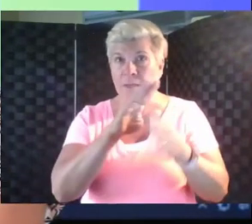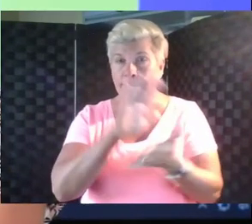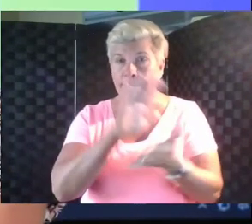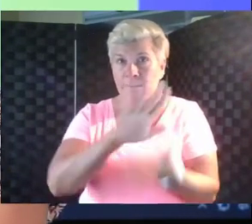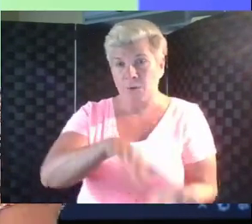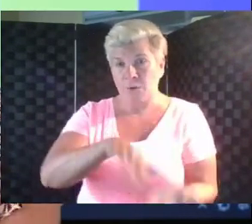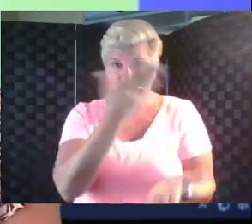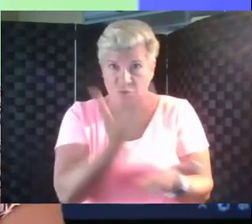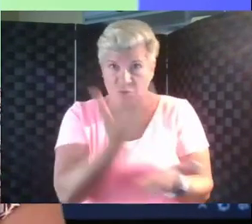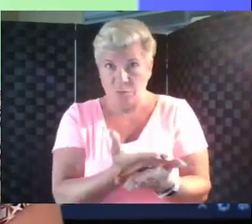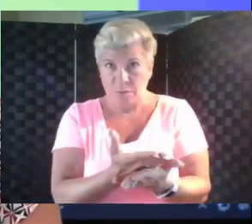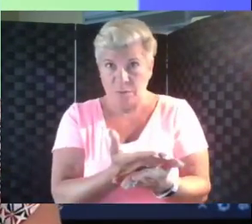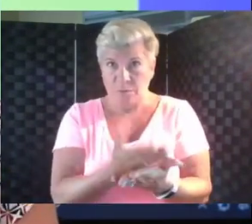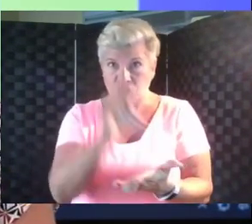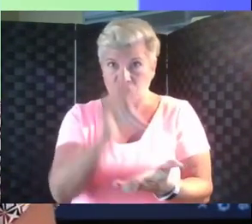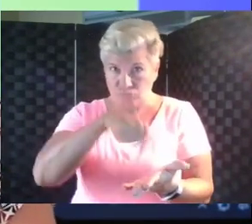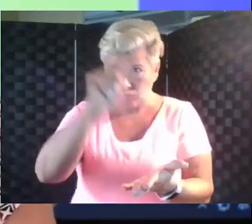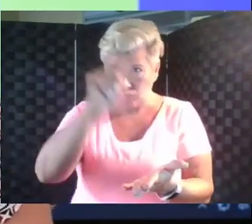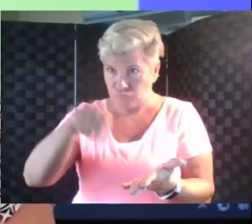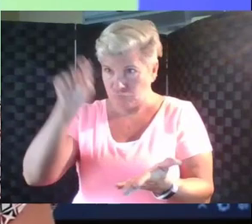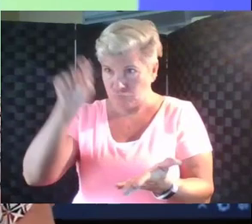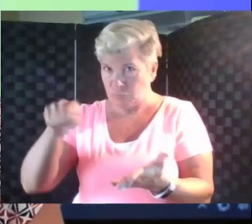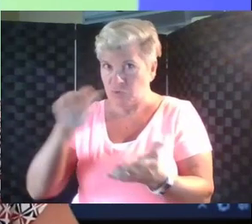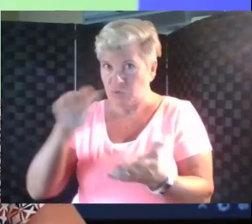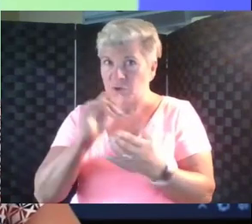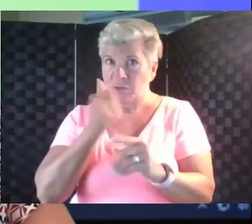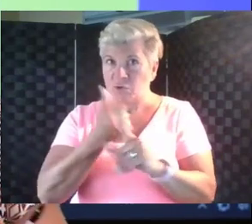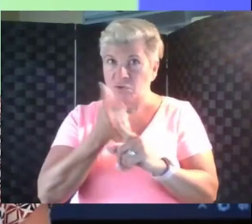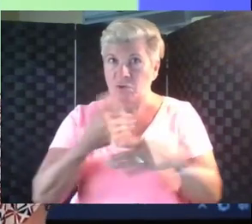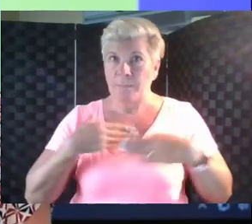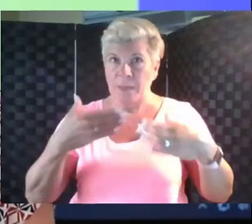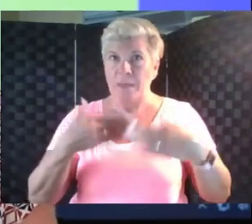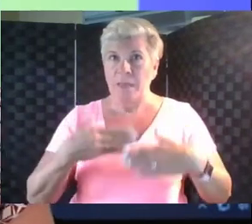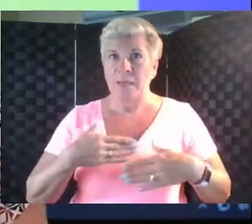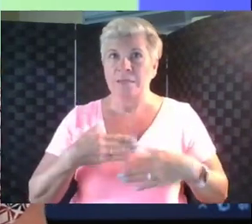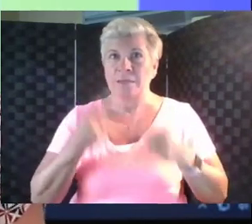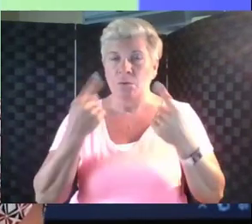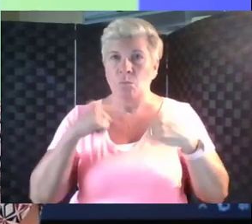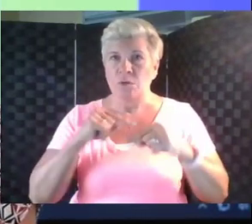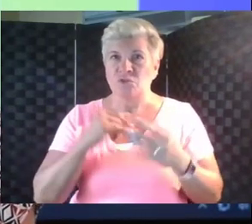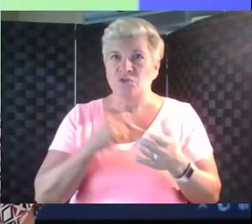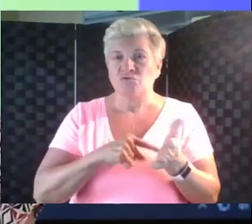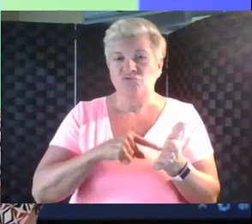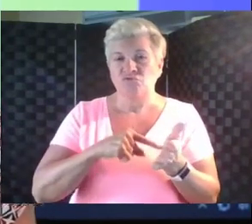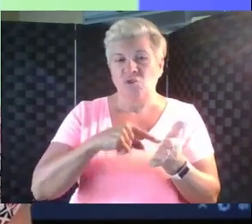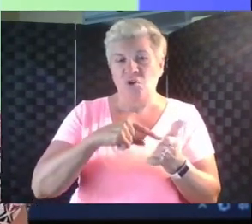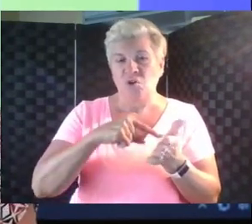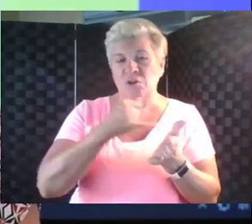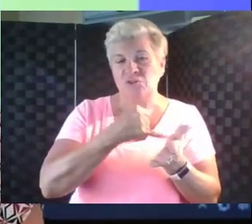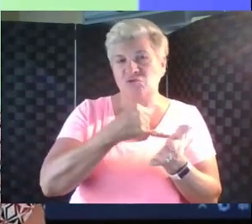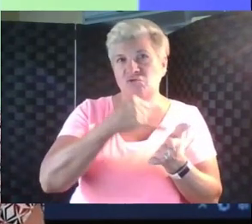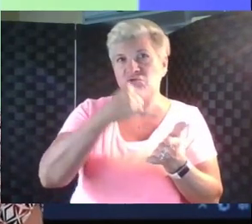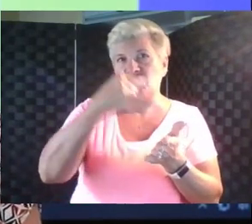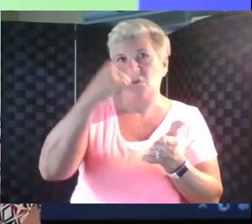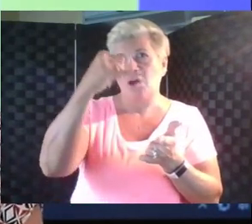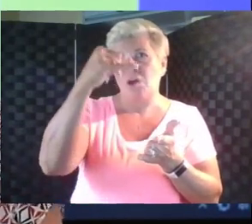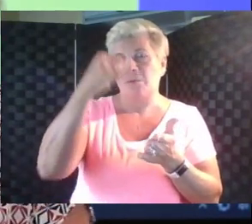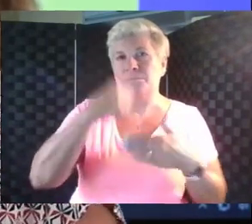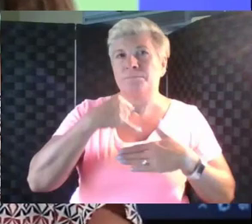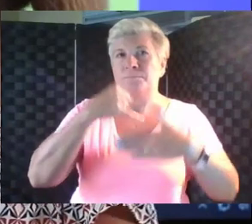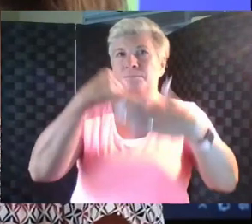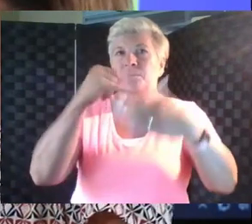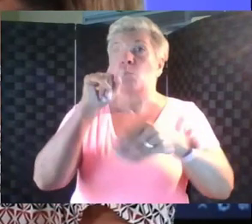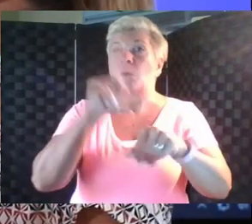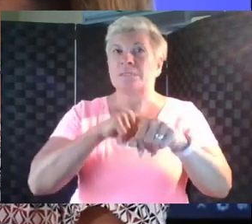paper, turn it over, grab your pencil, and as you're drawing those mountains, you're going to take those nice big deep breaths with me. We're going to do this one